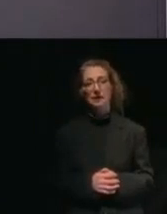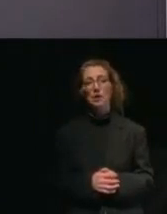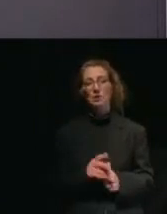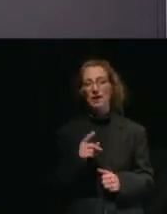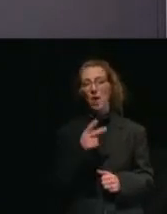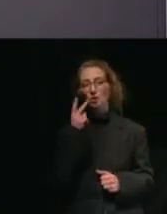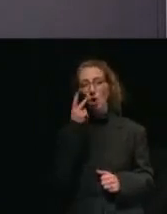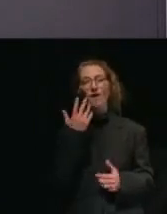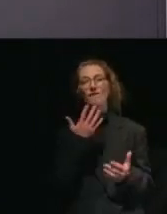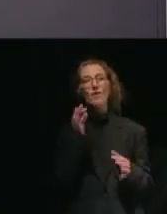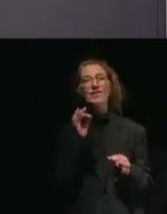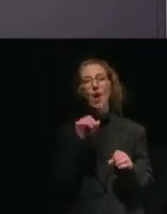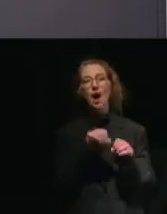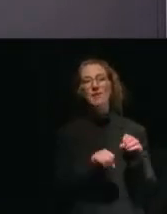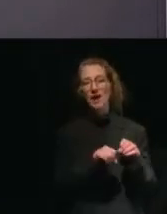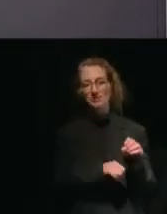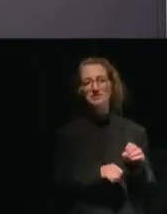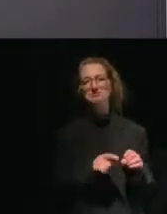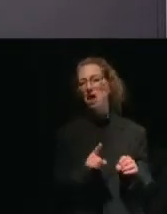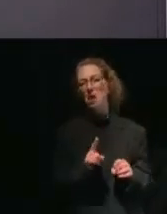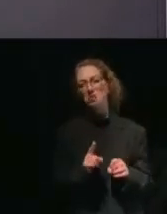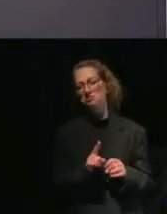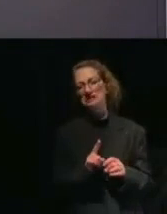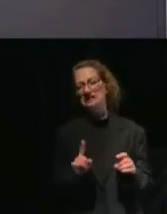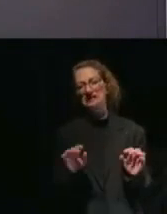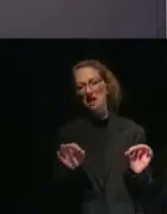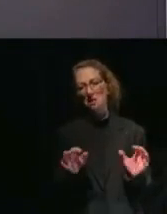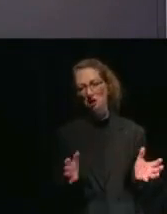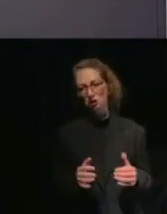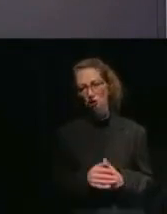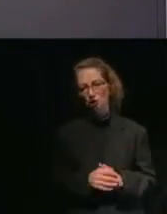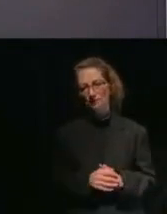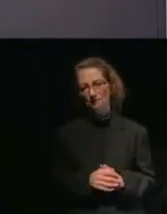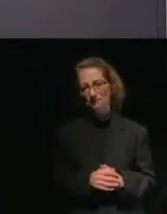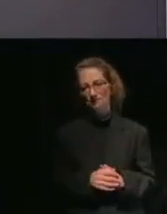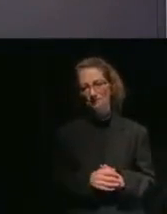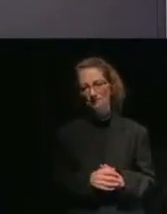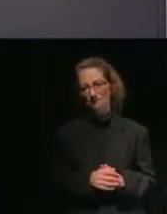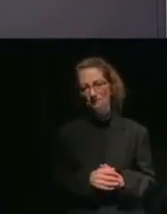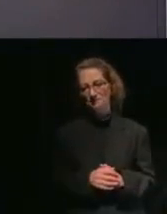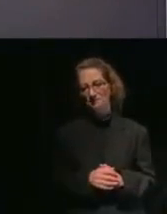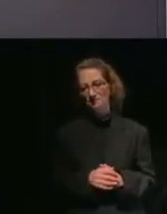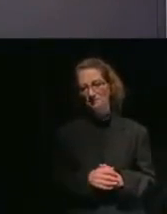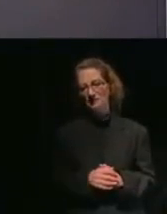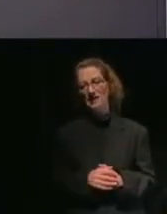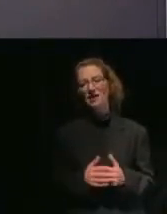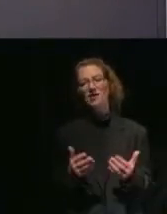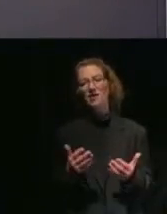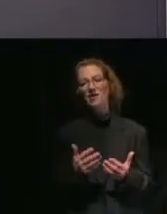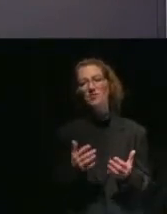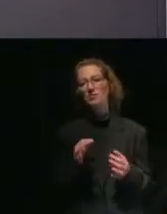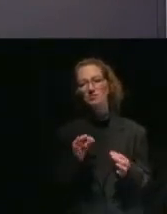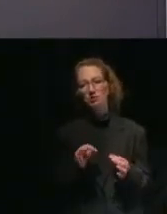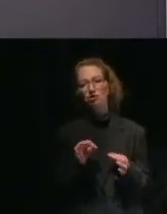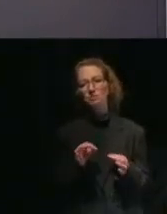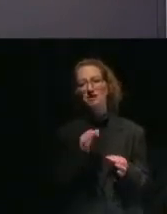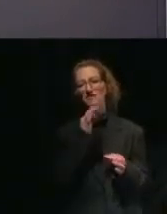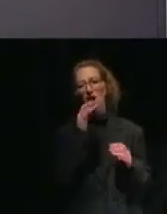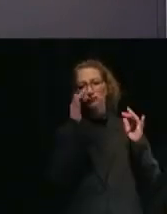It's not particularly dramatic, but often they stopped with the questions of income and Social Security